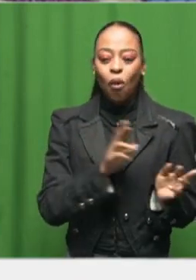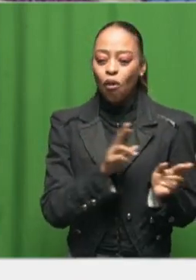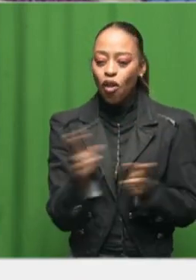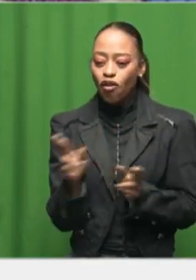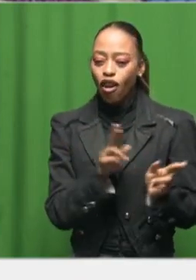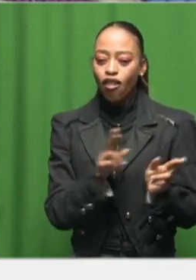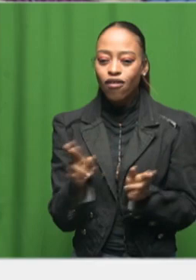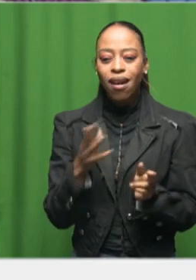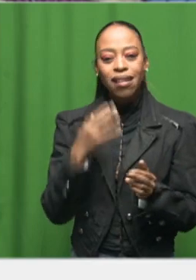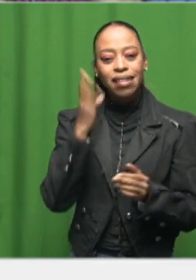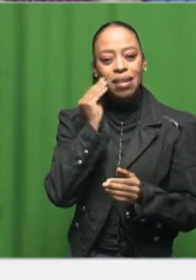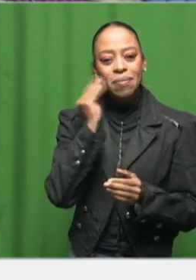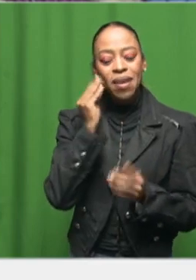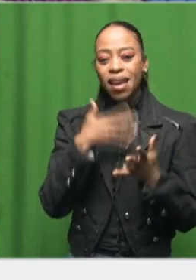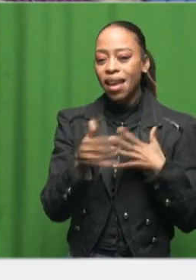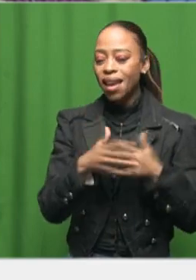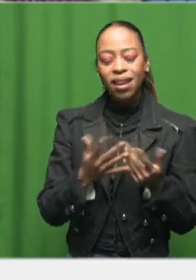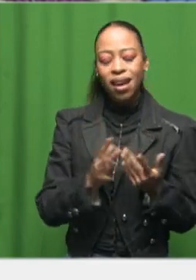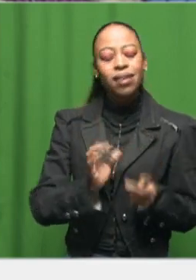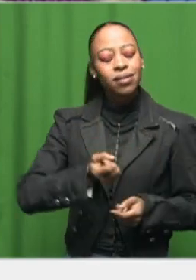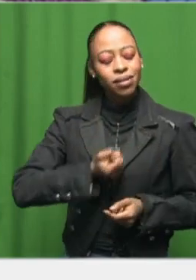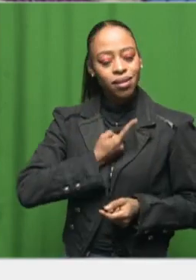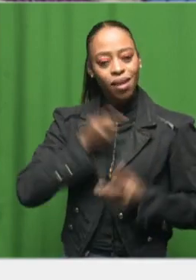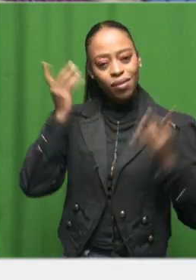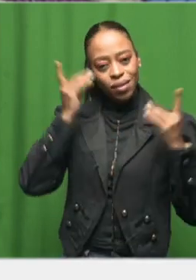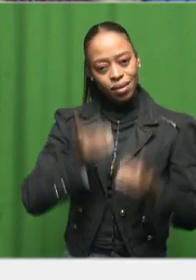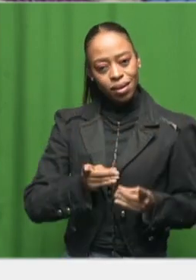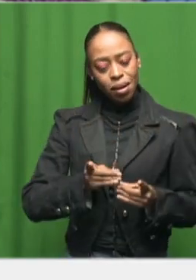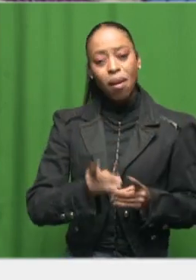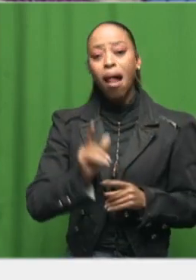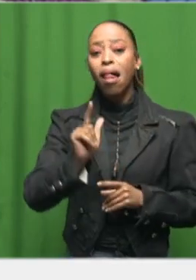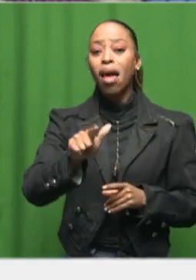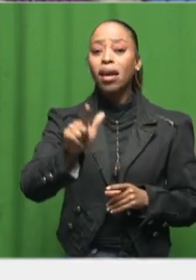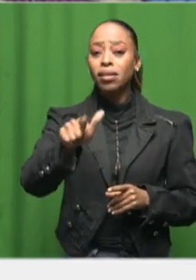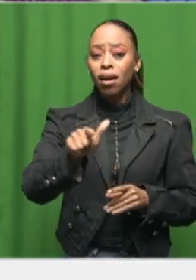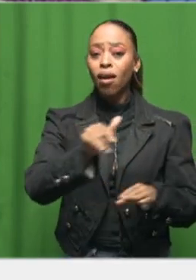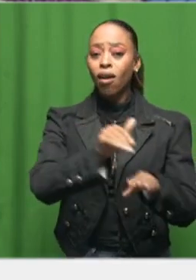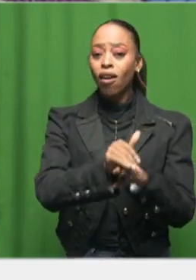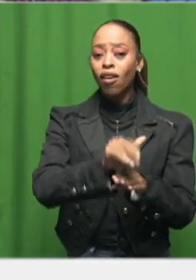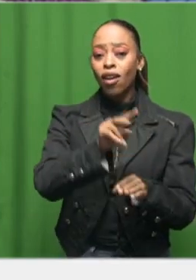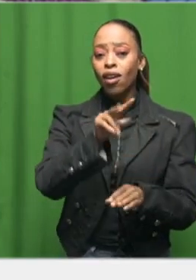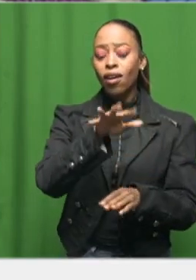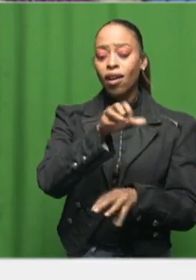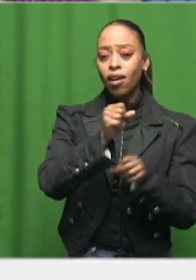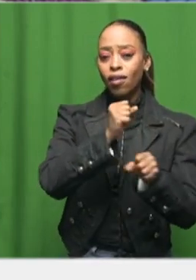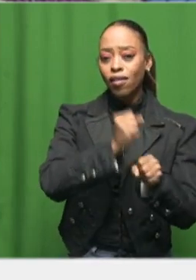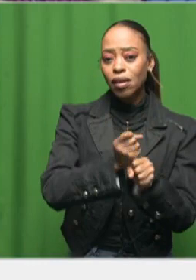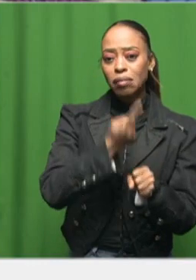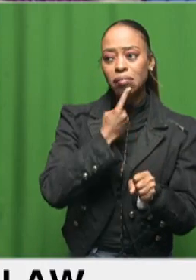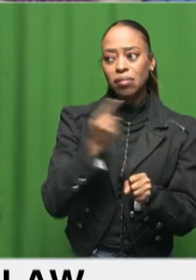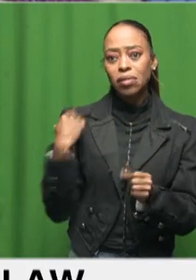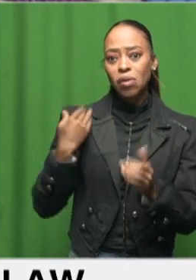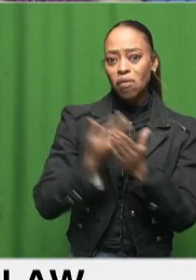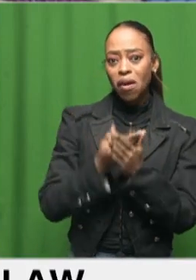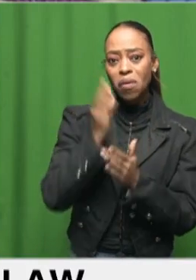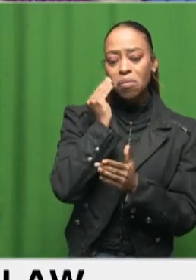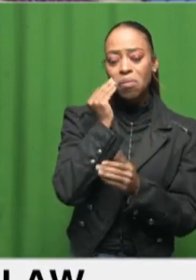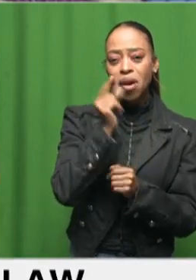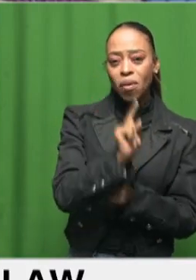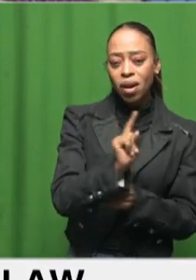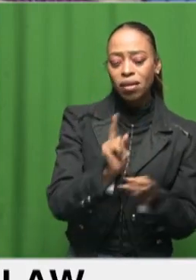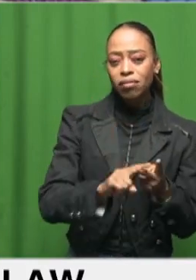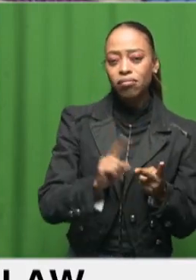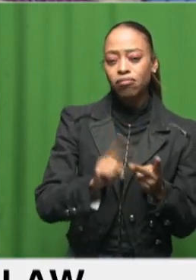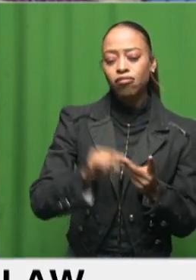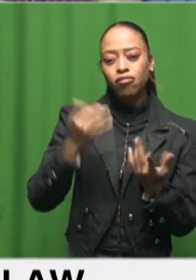any experience. But quarter of a century down the line, I think it is time to say what has been the lived experience, the